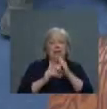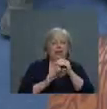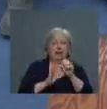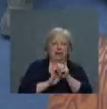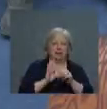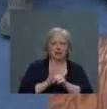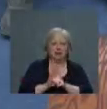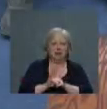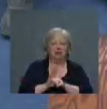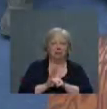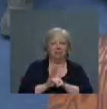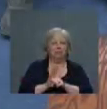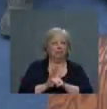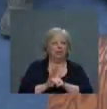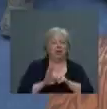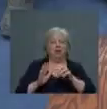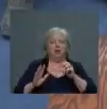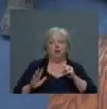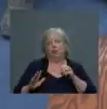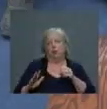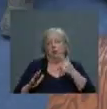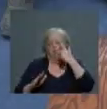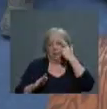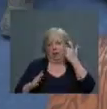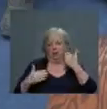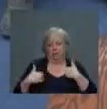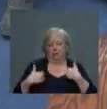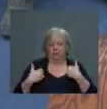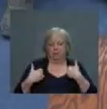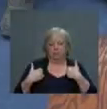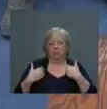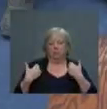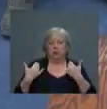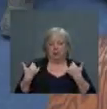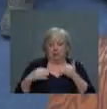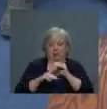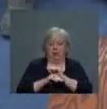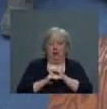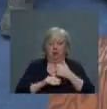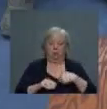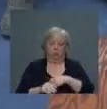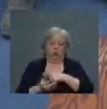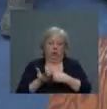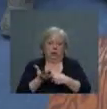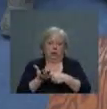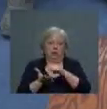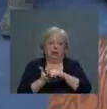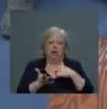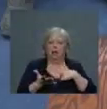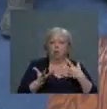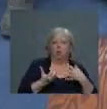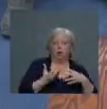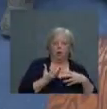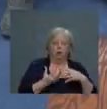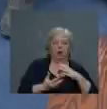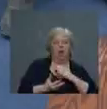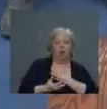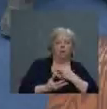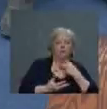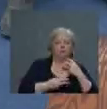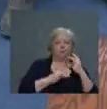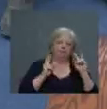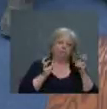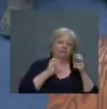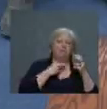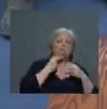to, since we were discussing this issue, I just wanted to add our voice to, yes, this